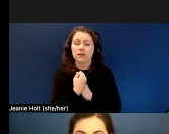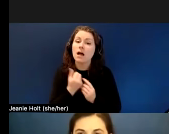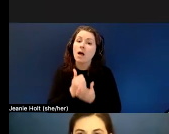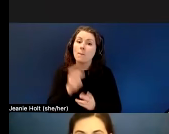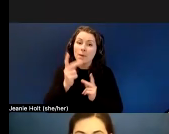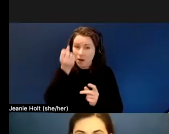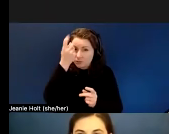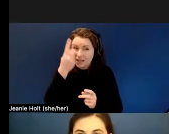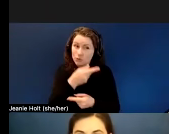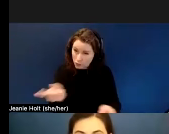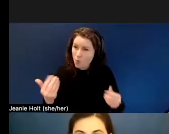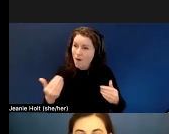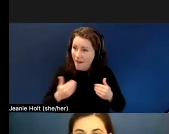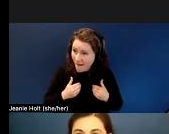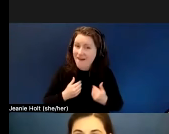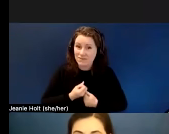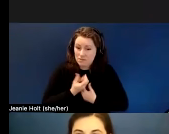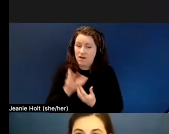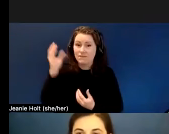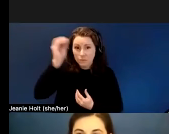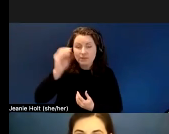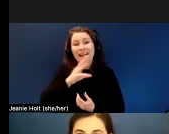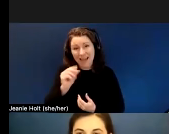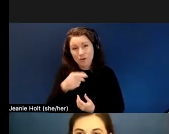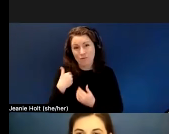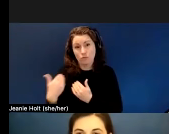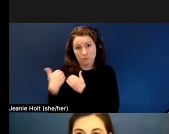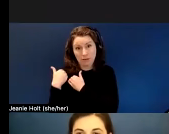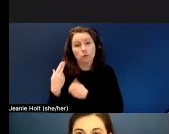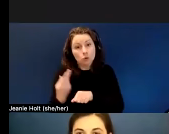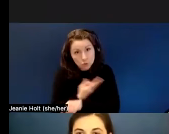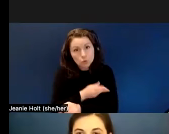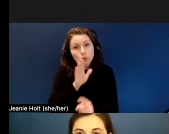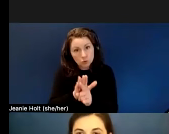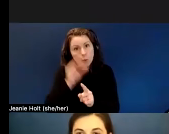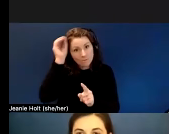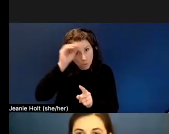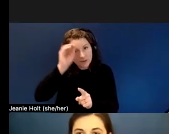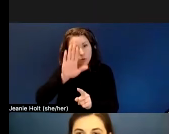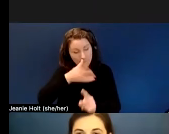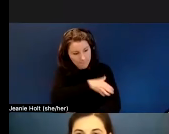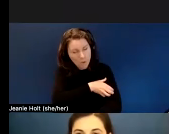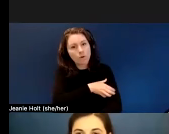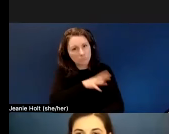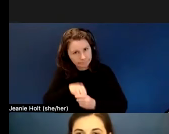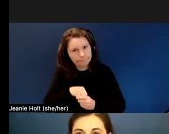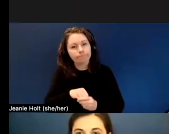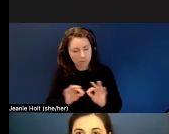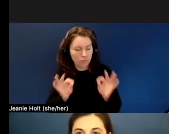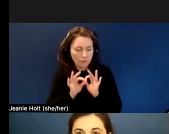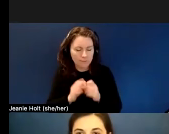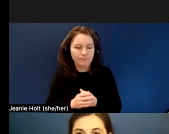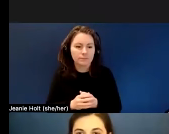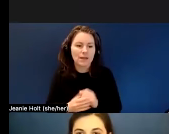they have a voice, but that they have a responsibility to use that voice is a big part of that. And again, we